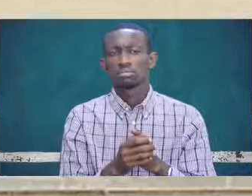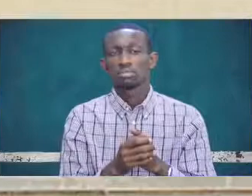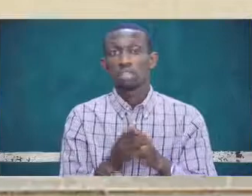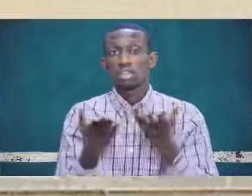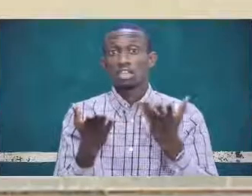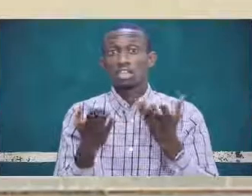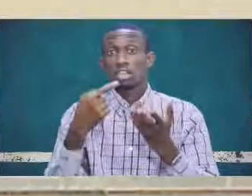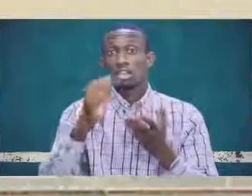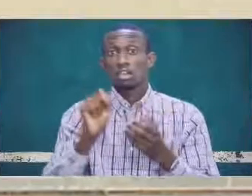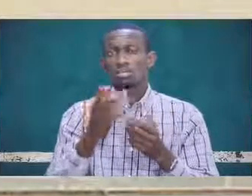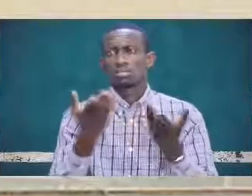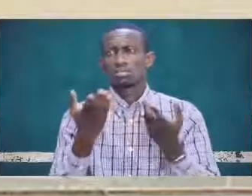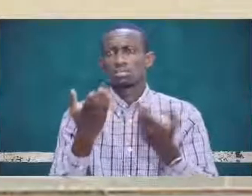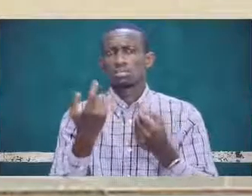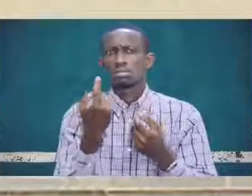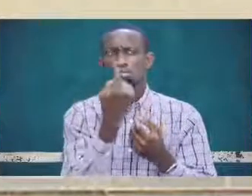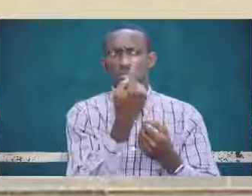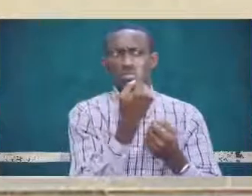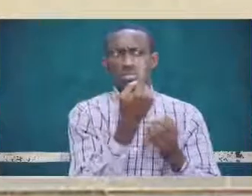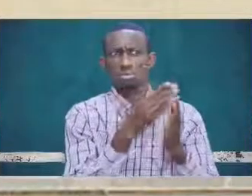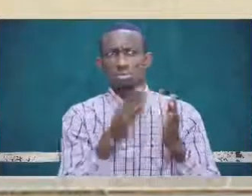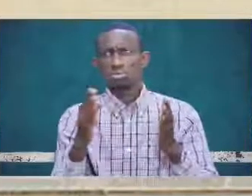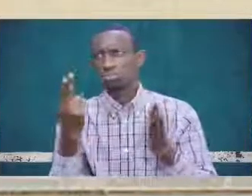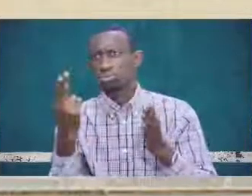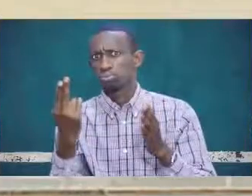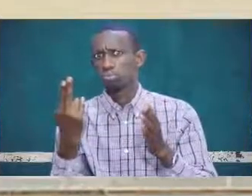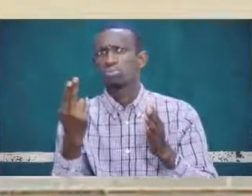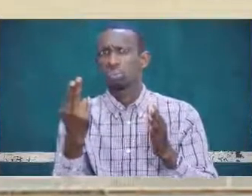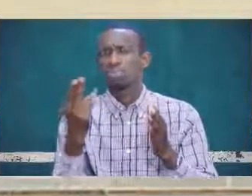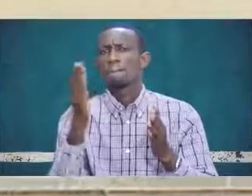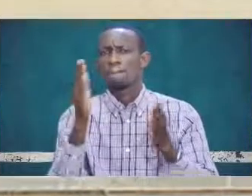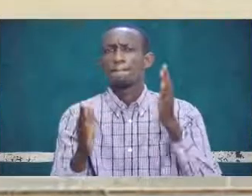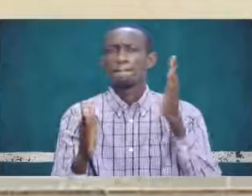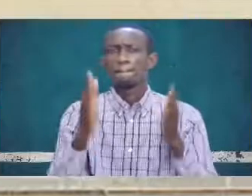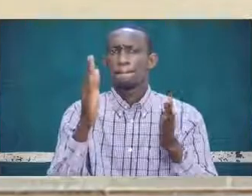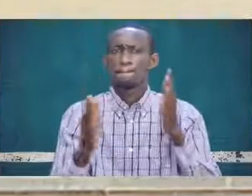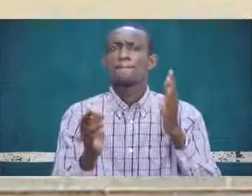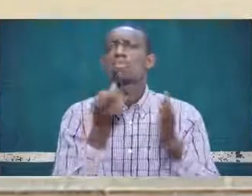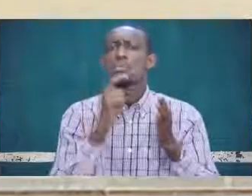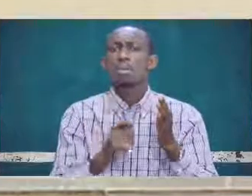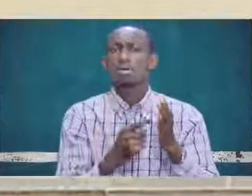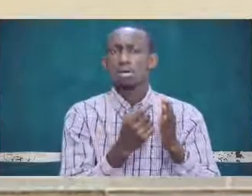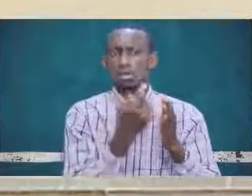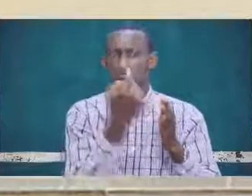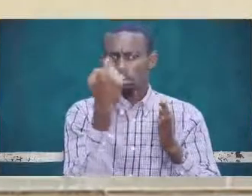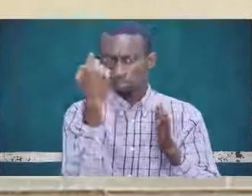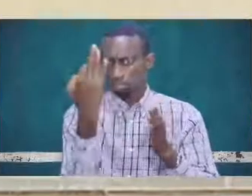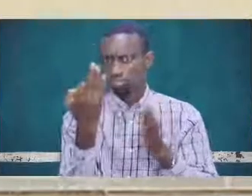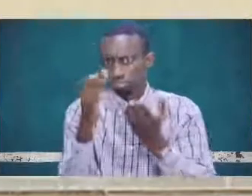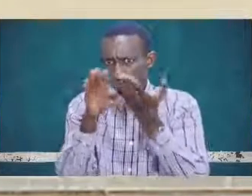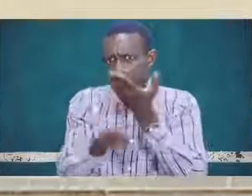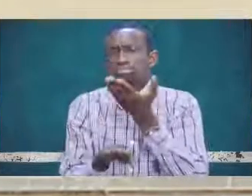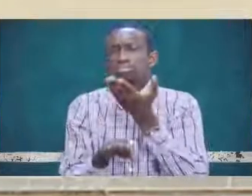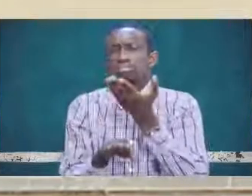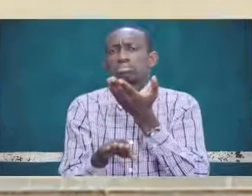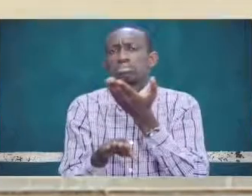pH must be less than 3. If the pH is less than 3, it means that the enzyme pepsin is going to be